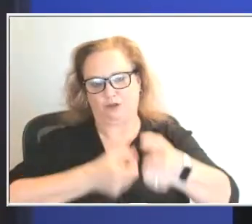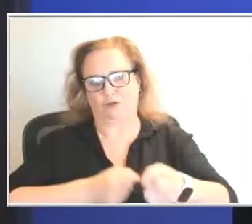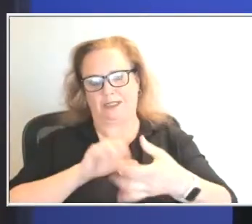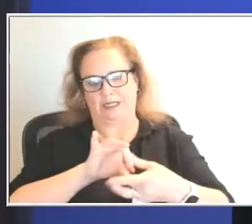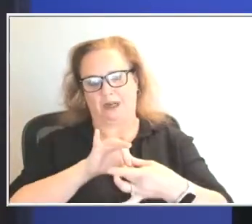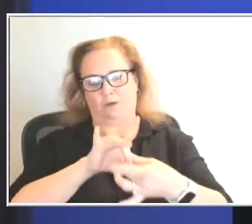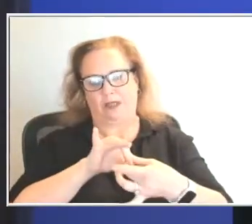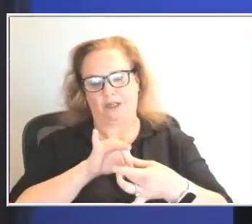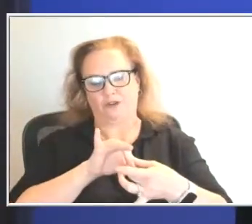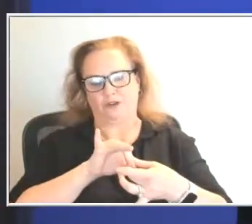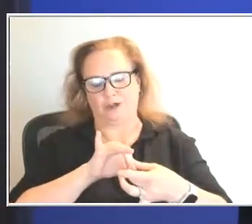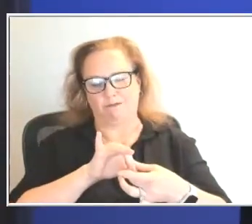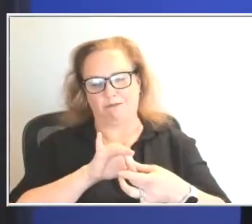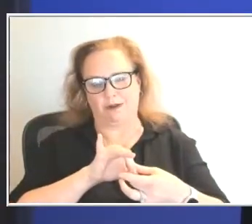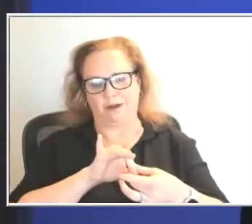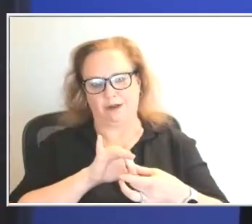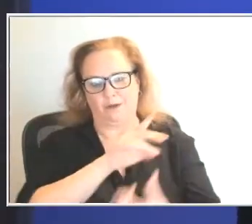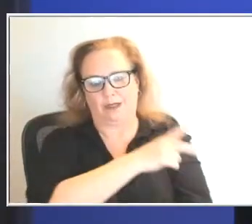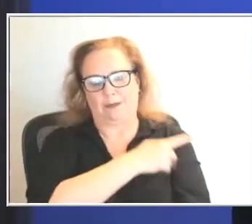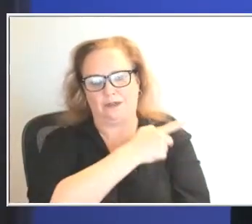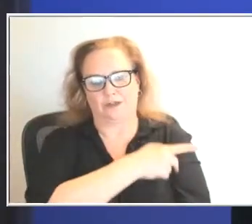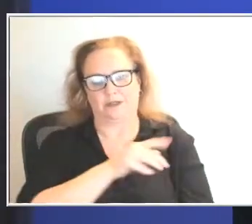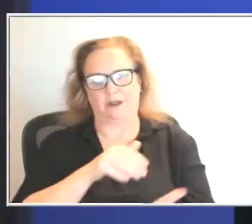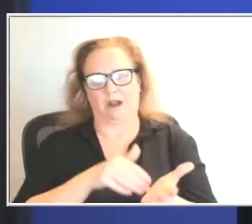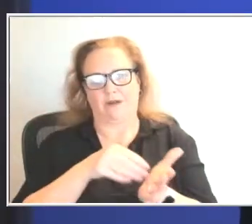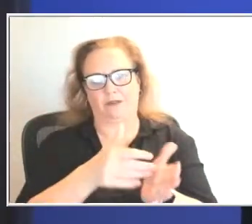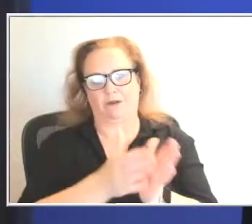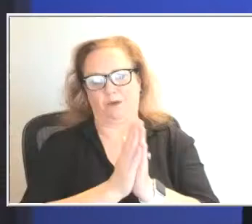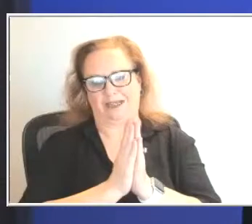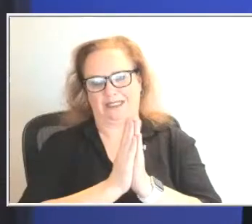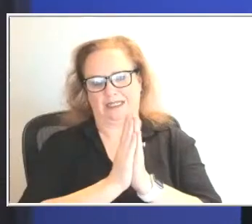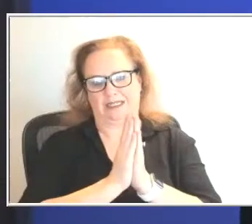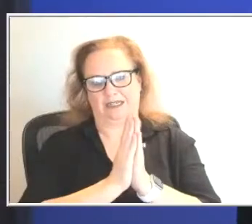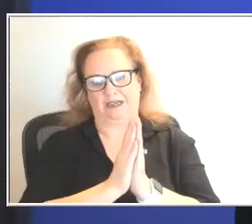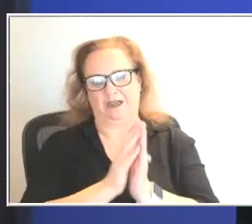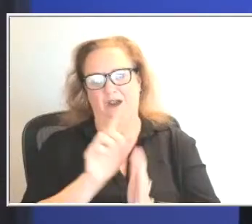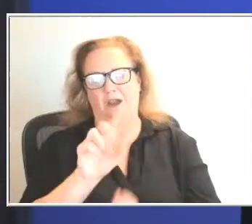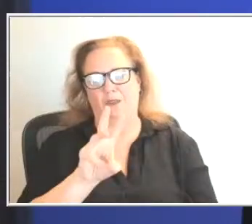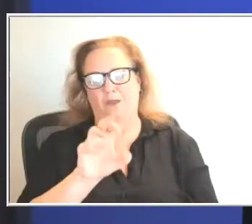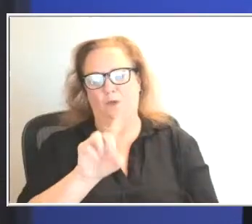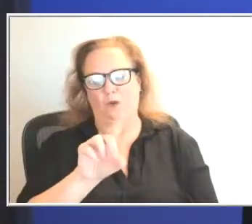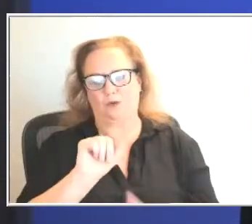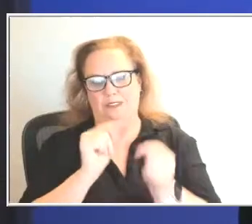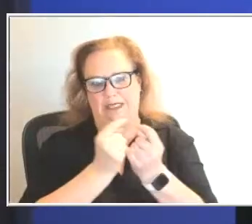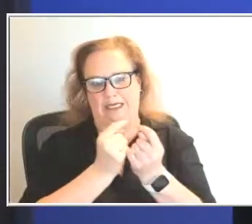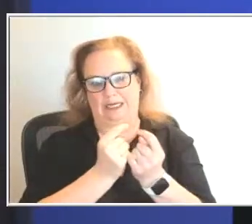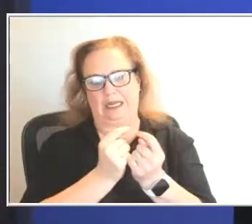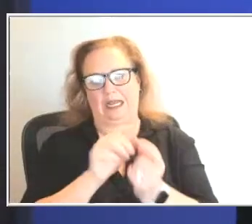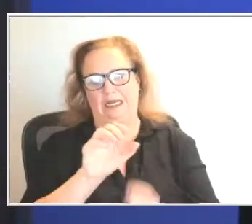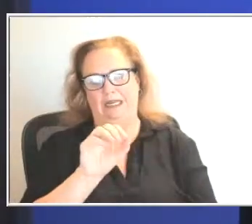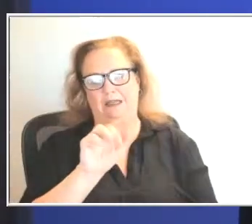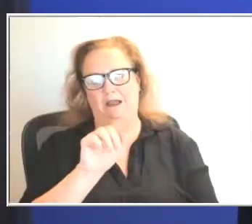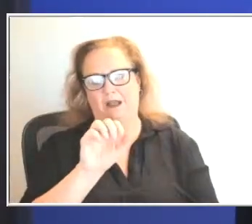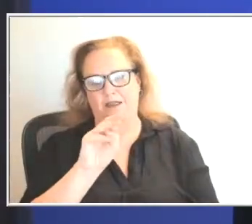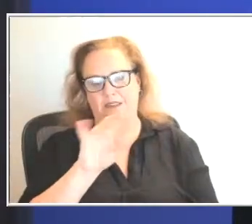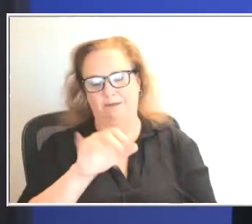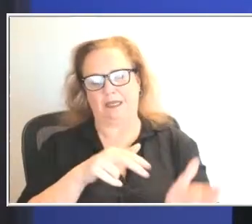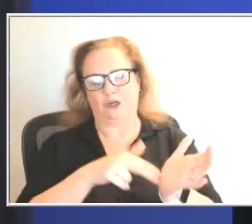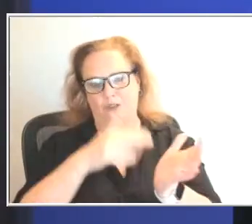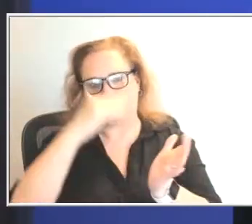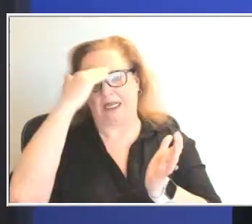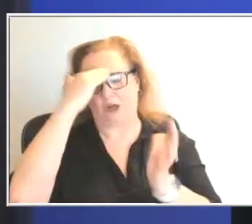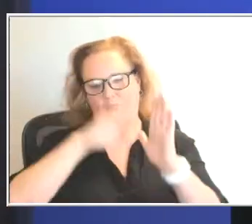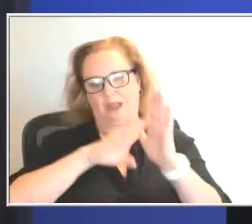that forms. And often I actually get the request, like, where's the wound team nurse? I want the wound, I need the ostomy nurse. And they know, and they've developed